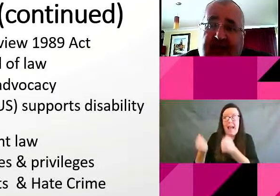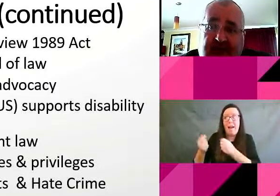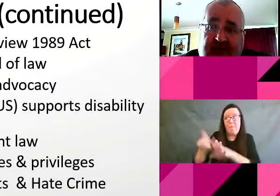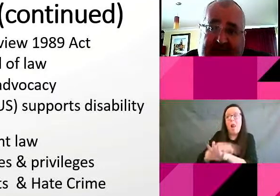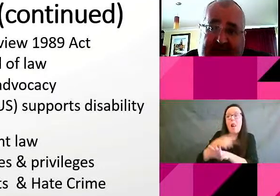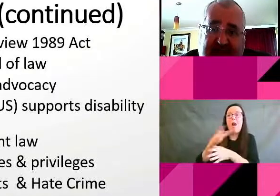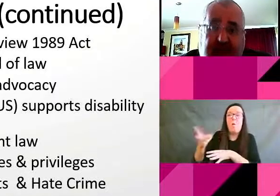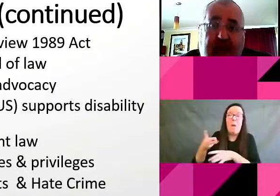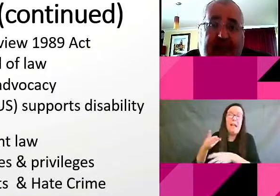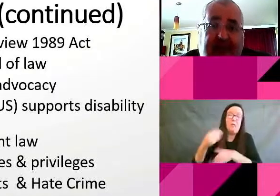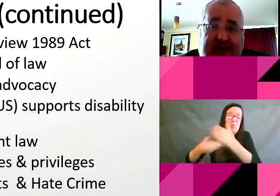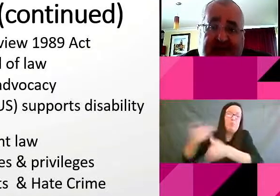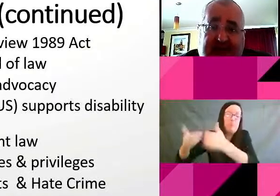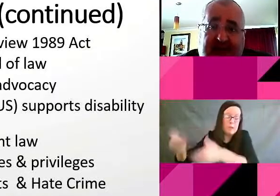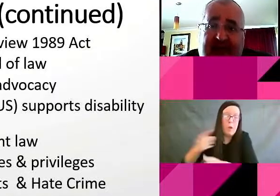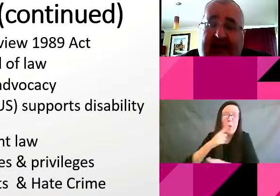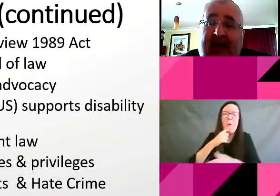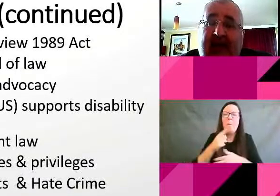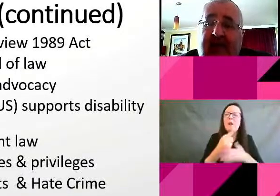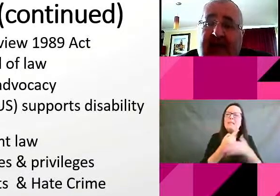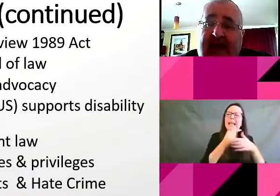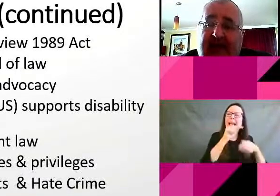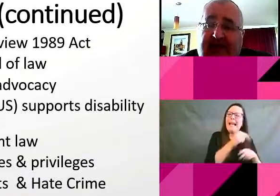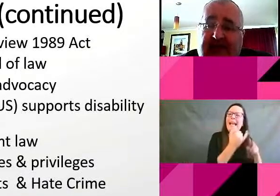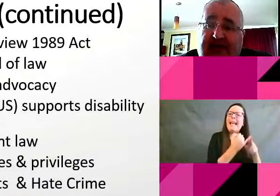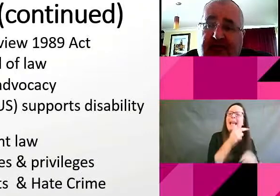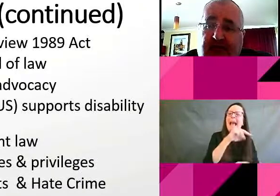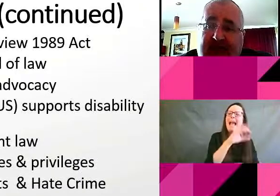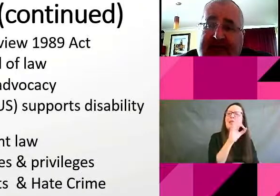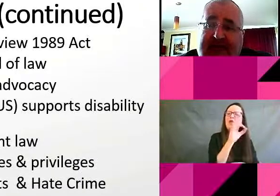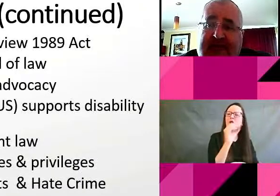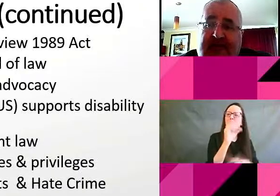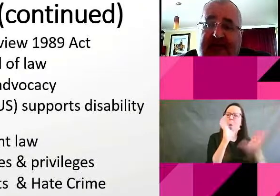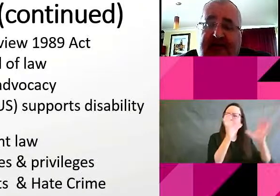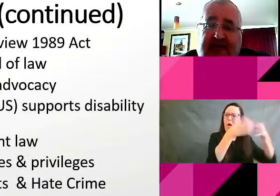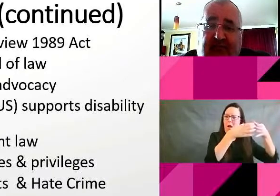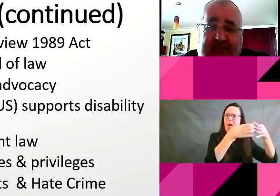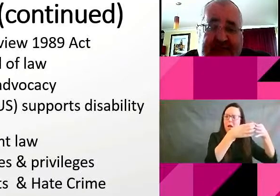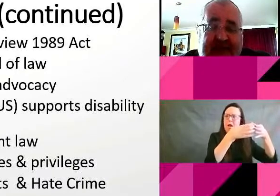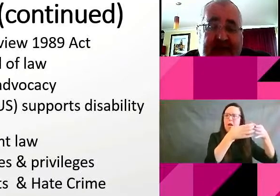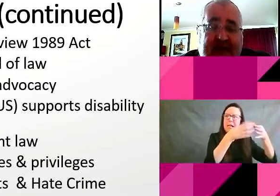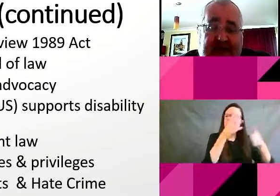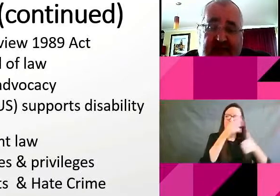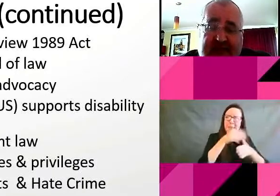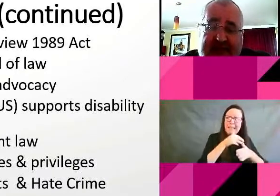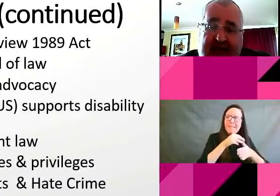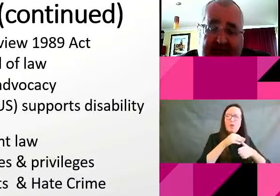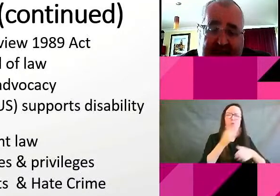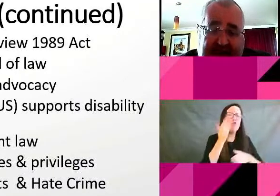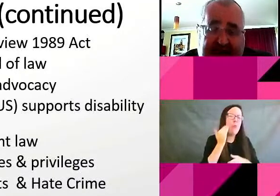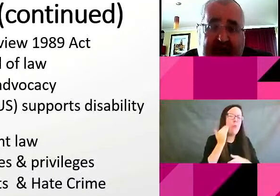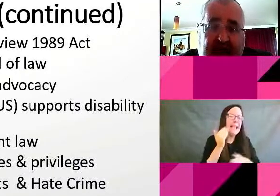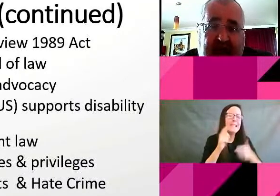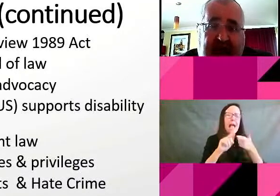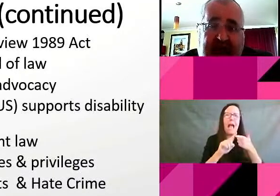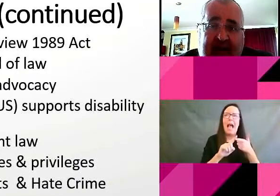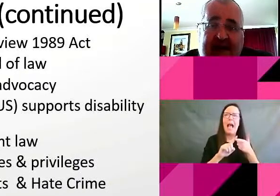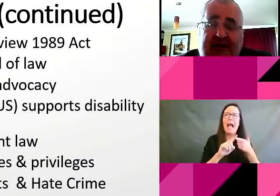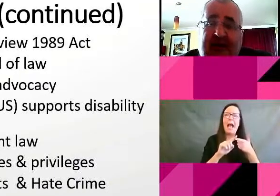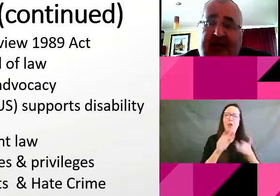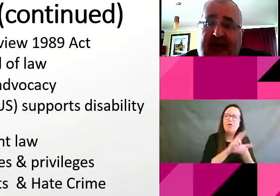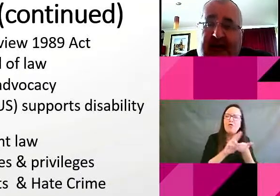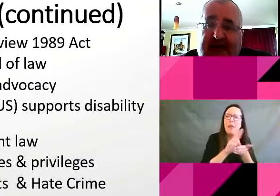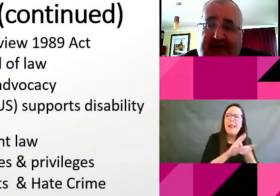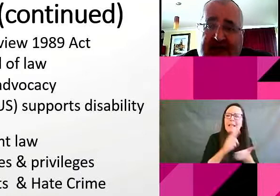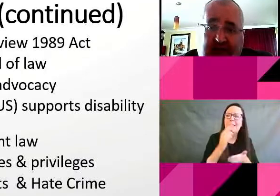the NGO sector, particularly in relation to racist and religious crimes. There's ENAR